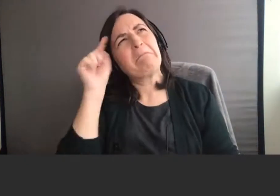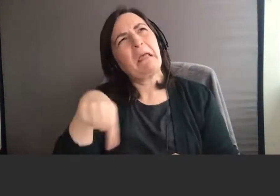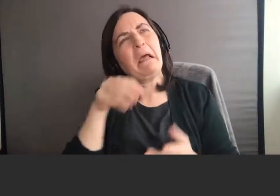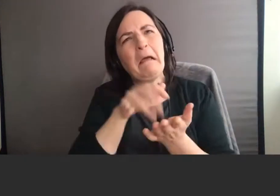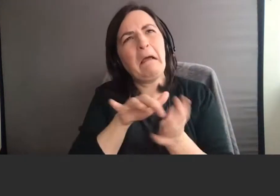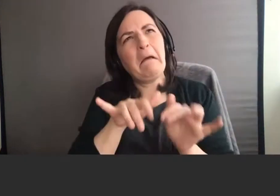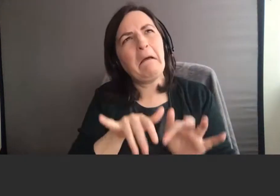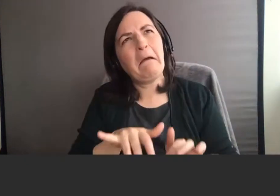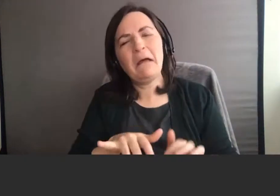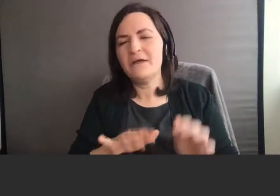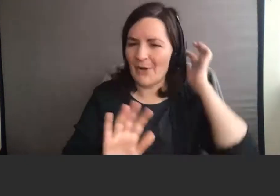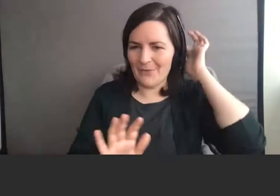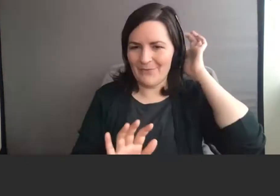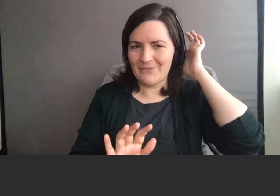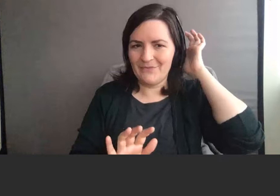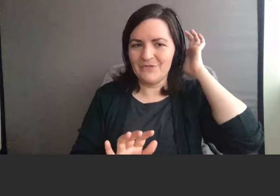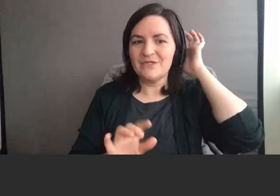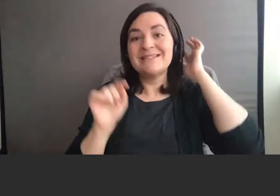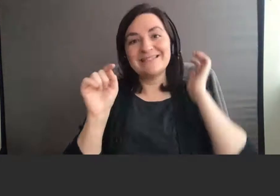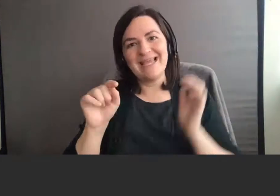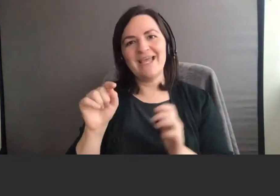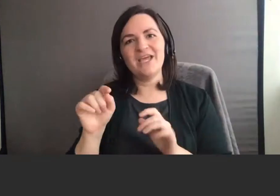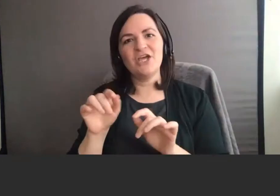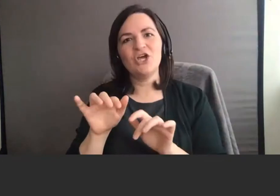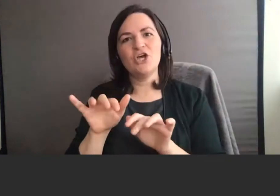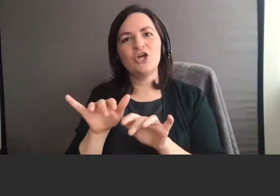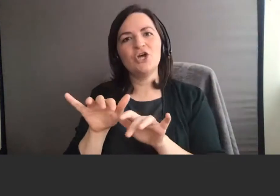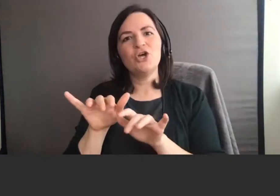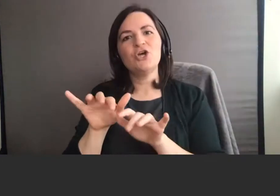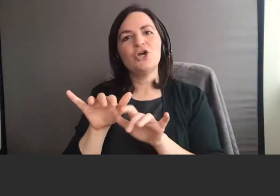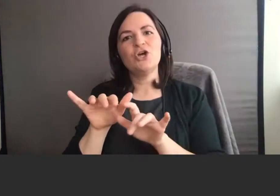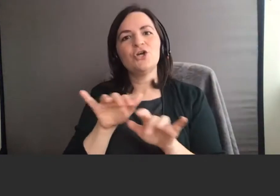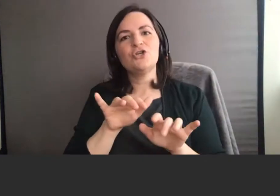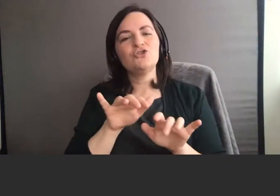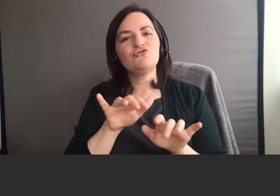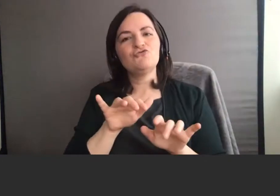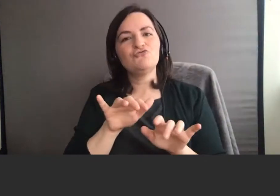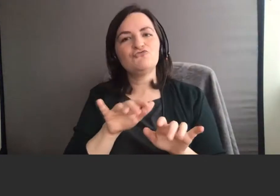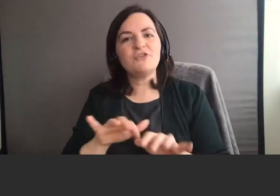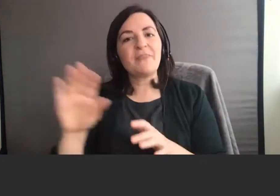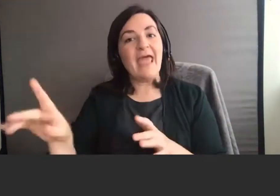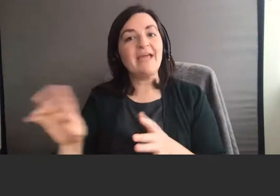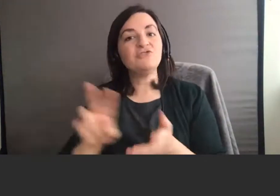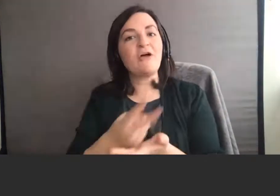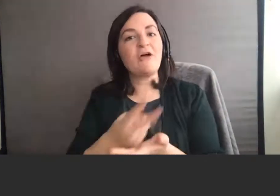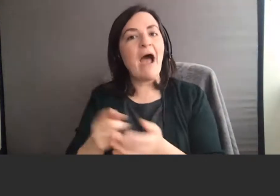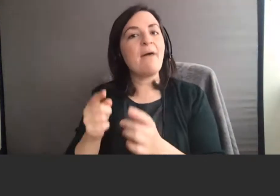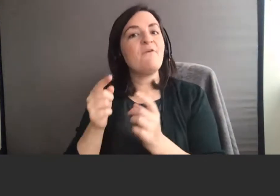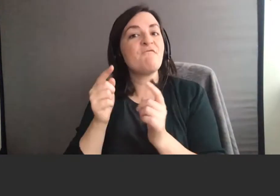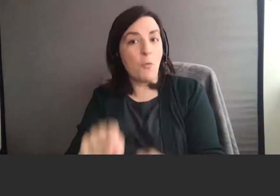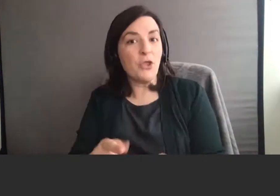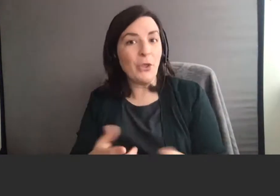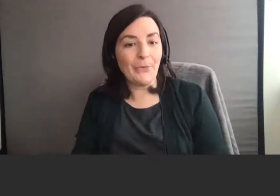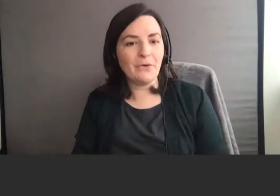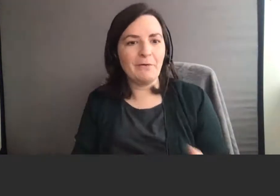I note that the transcription here is picking up interviewee. So That's one word there,